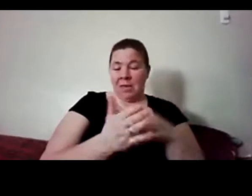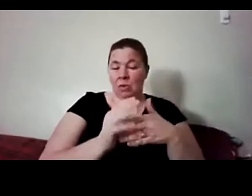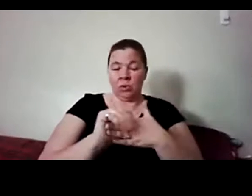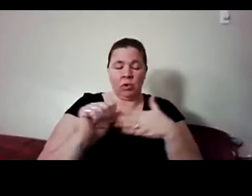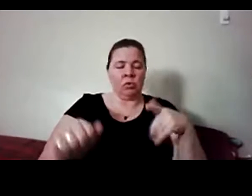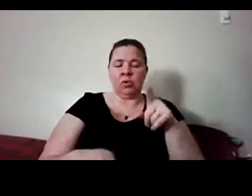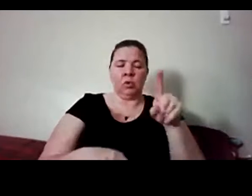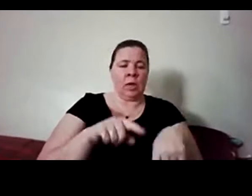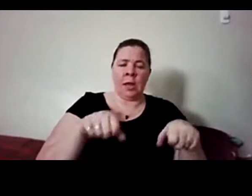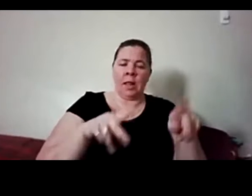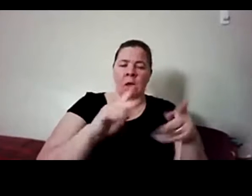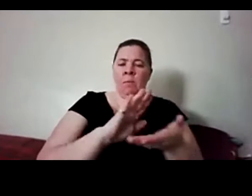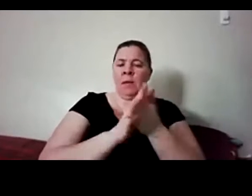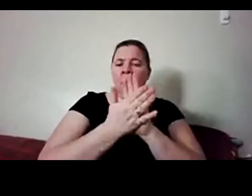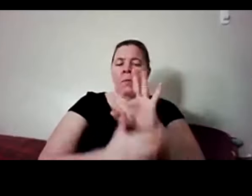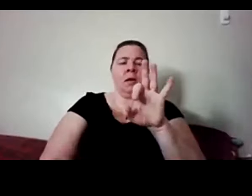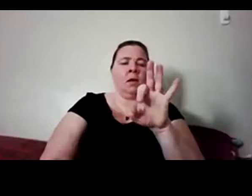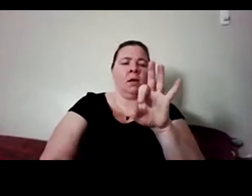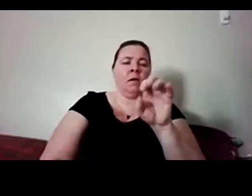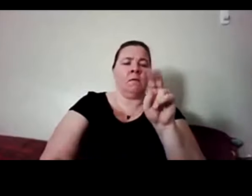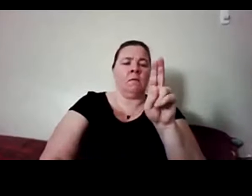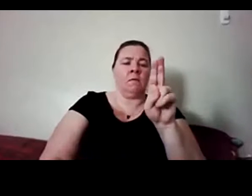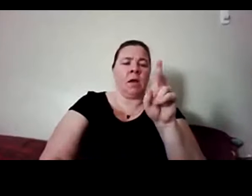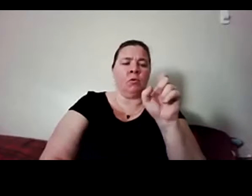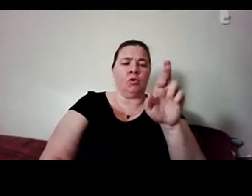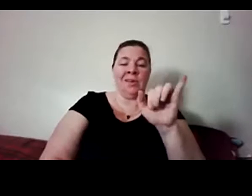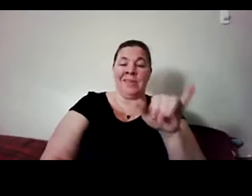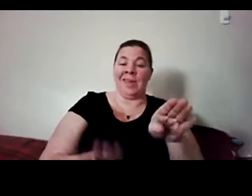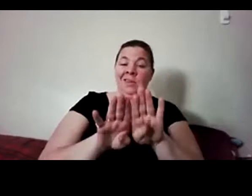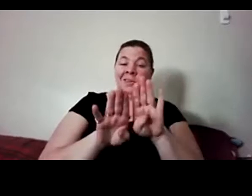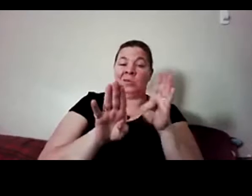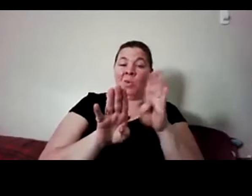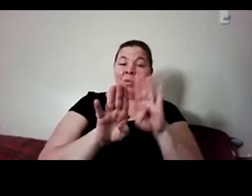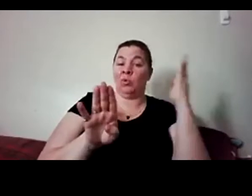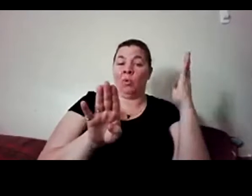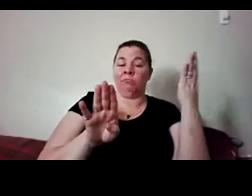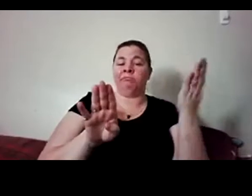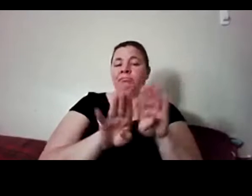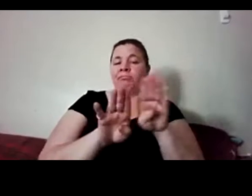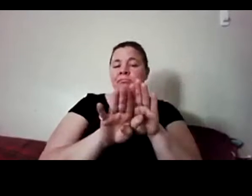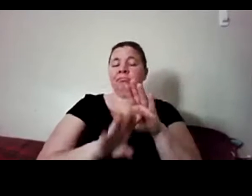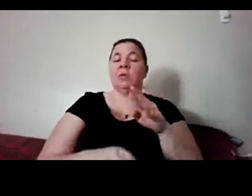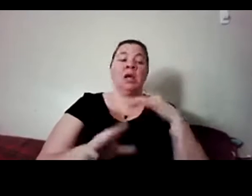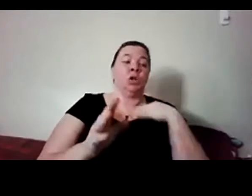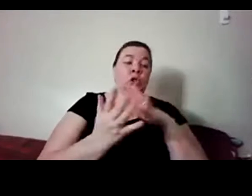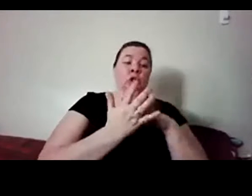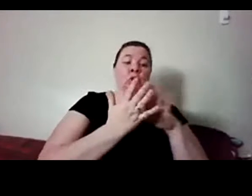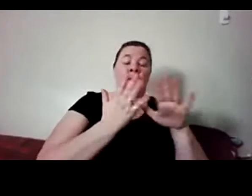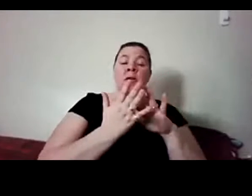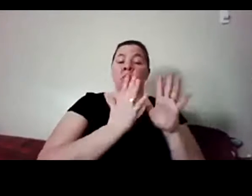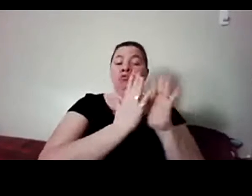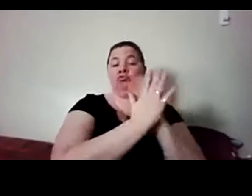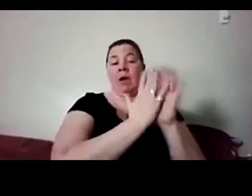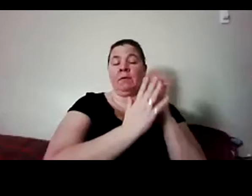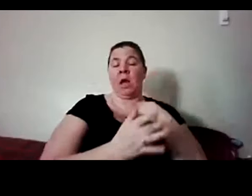$100,000. You will not be allowed to become a founder. That door is shut. The AI traffic I mentioned to you guys earlier is